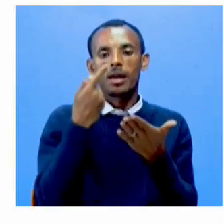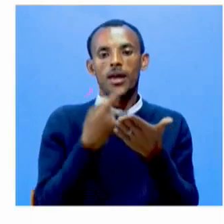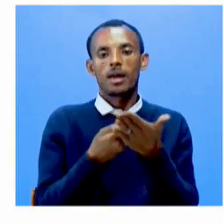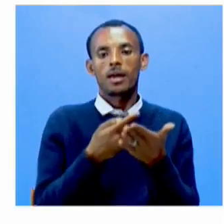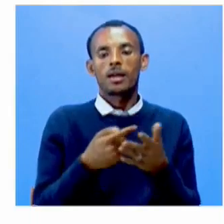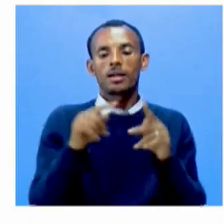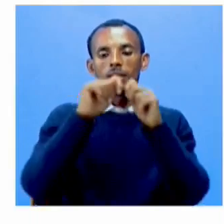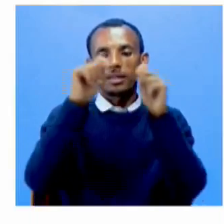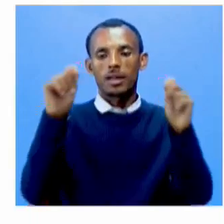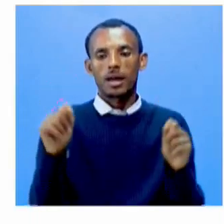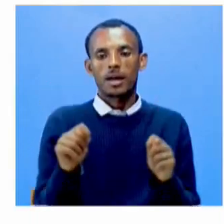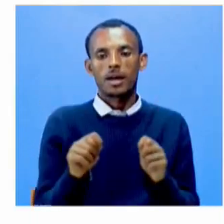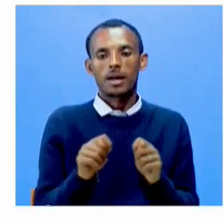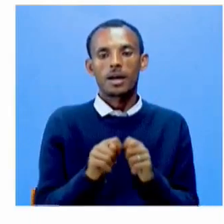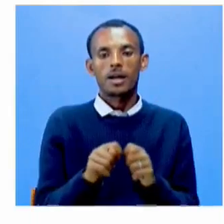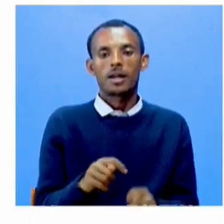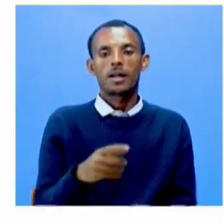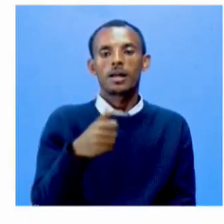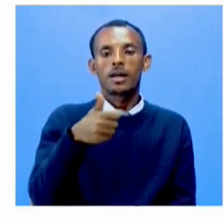triangle